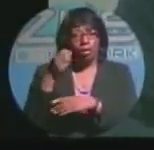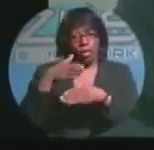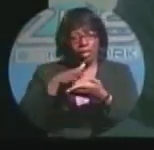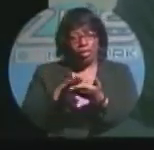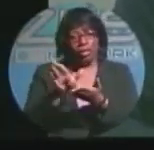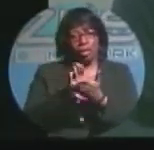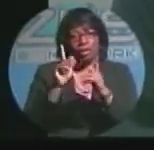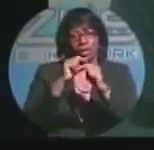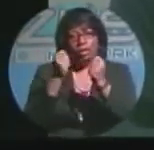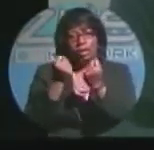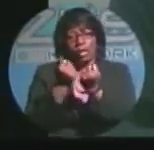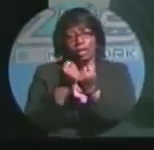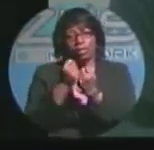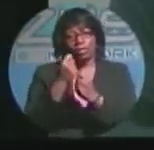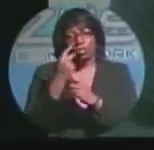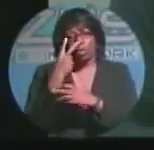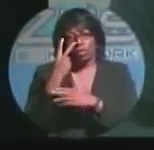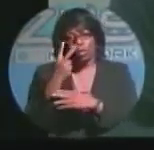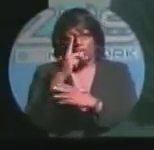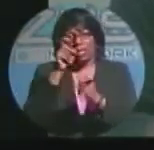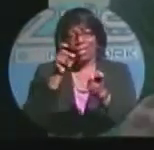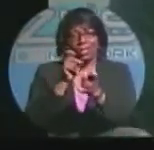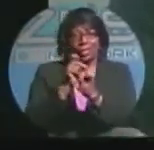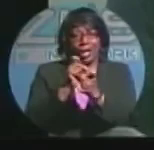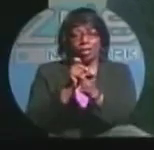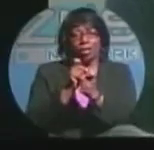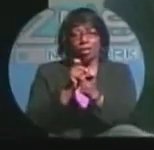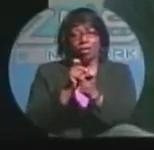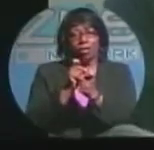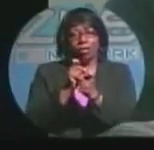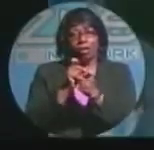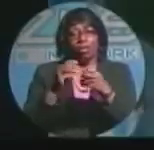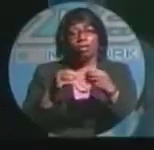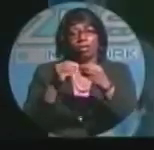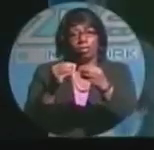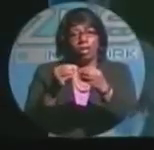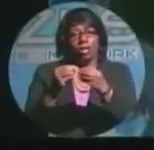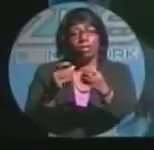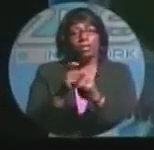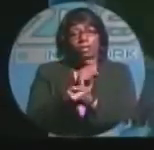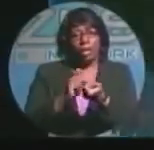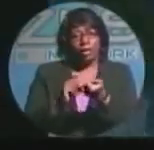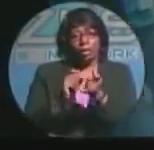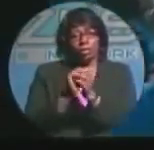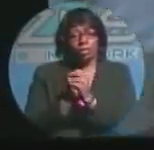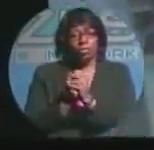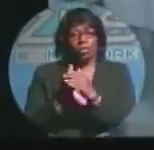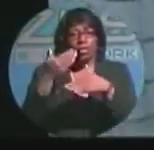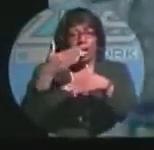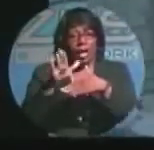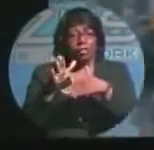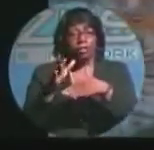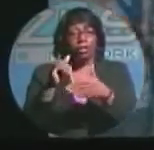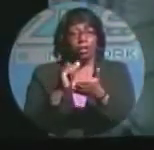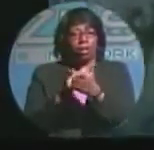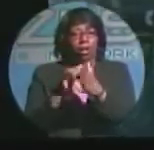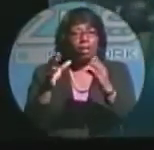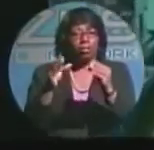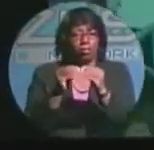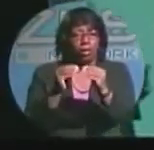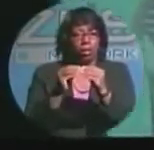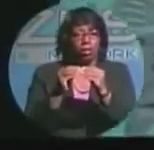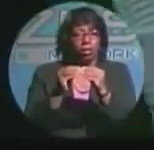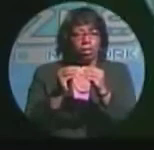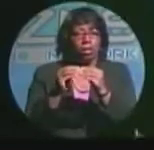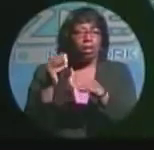wells to determine exactly what is the extent of their damage. Immediately following the press conference, the minister conducted